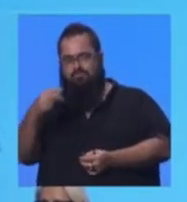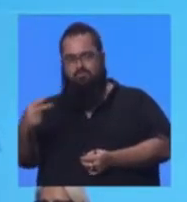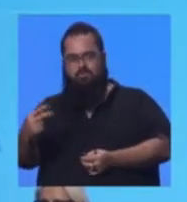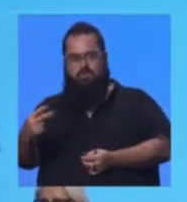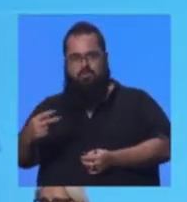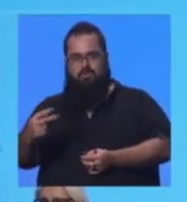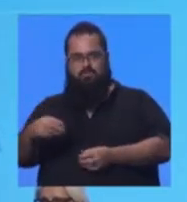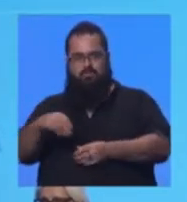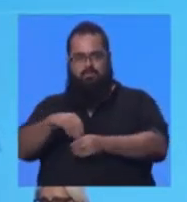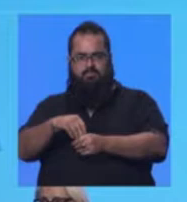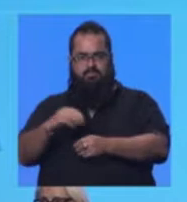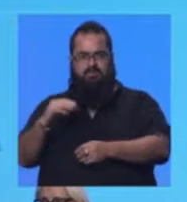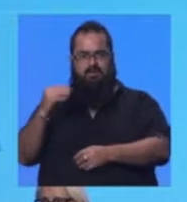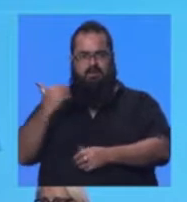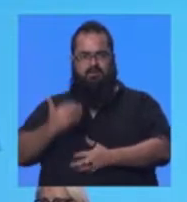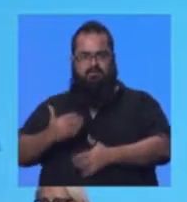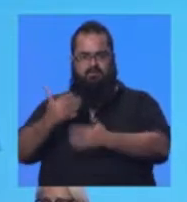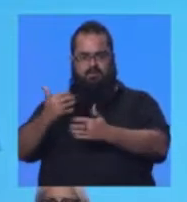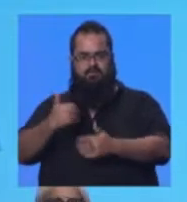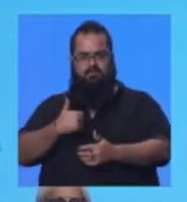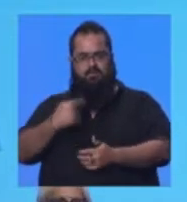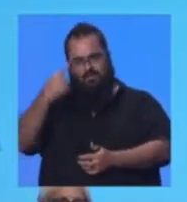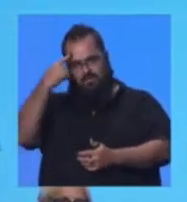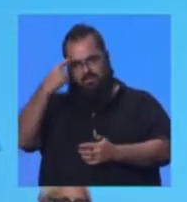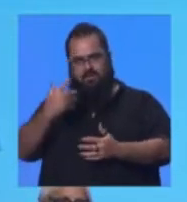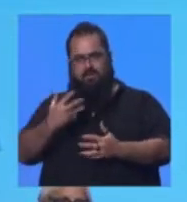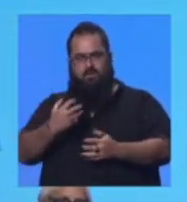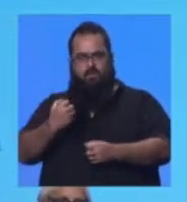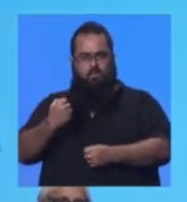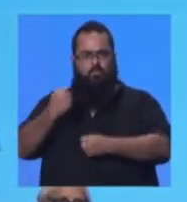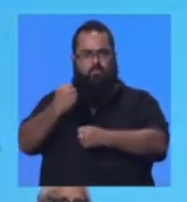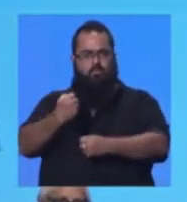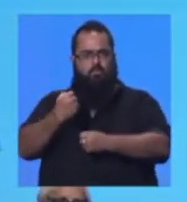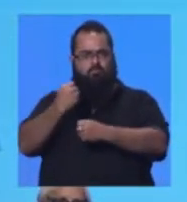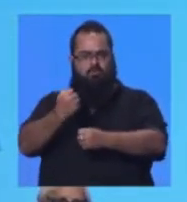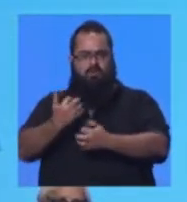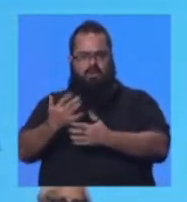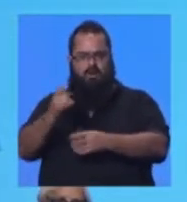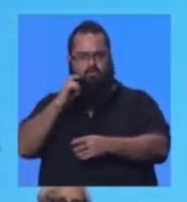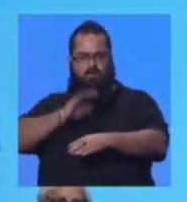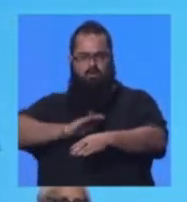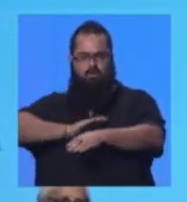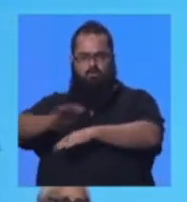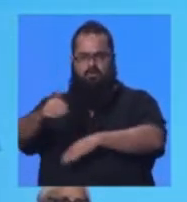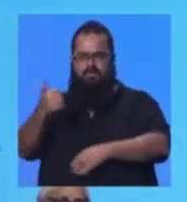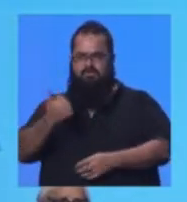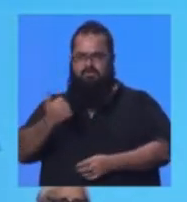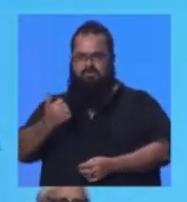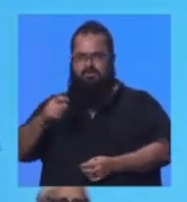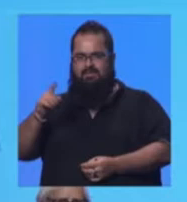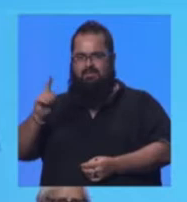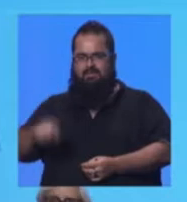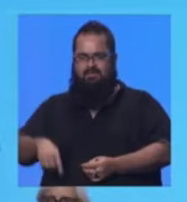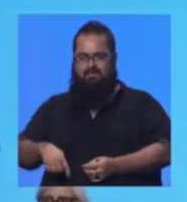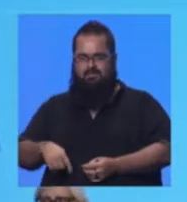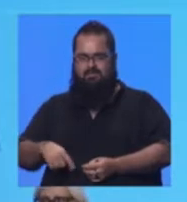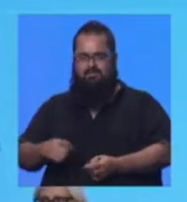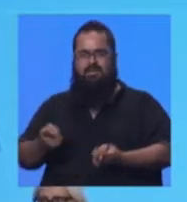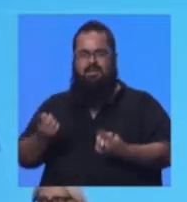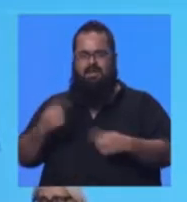15,612 last count, and I'm quite sure the Warrior count would take it well over 16,000 and